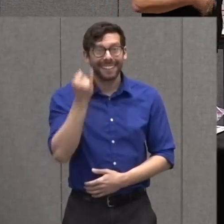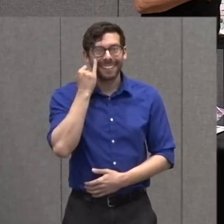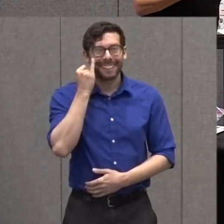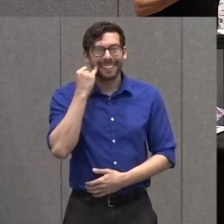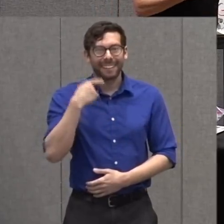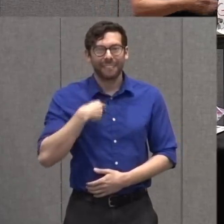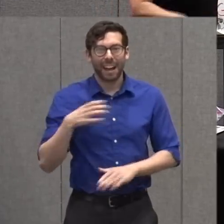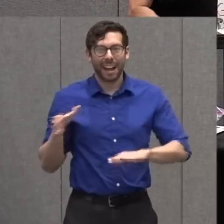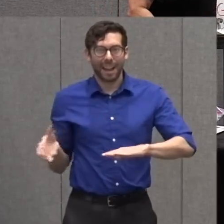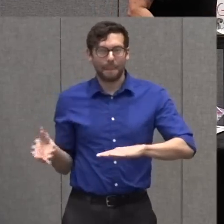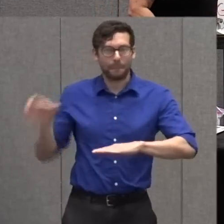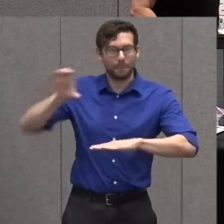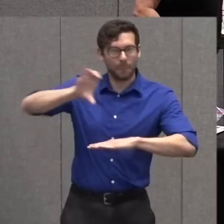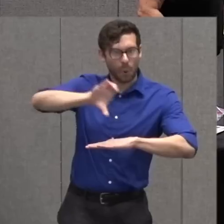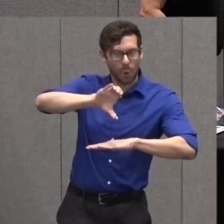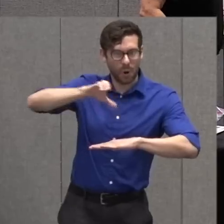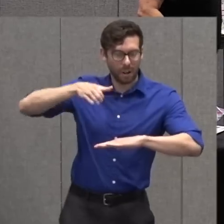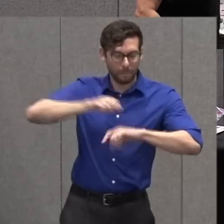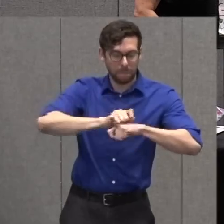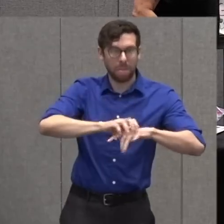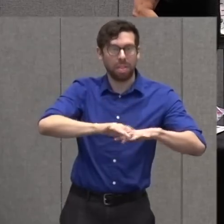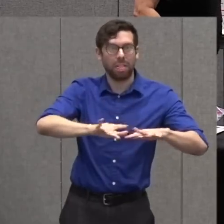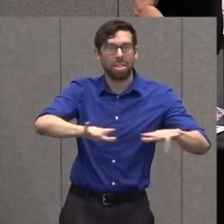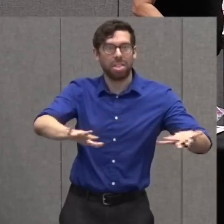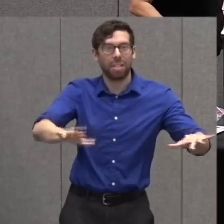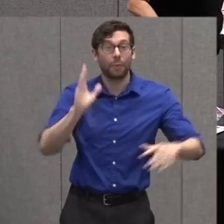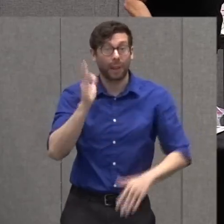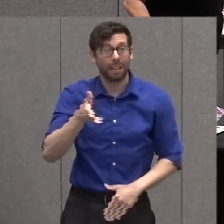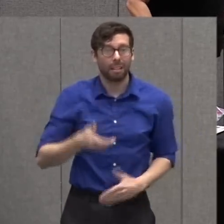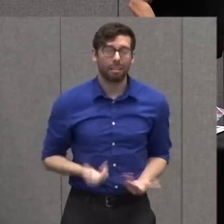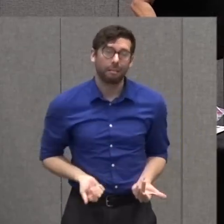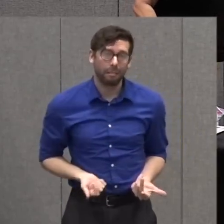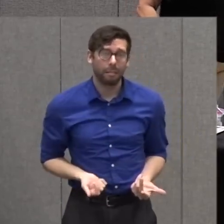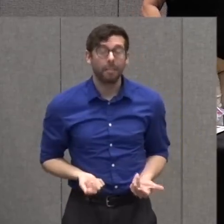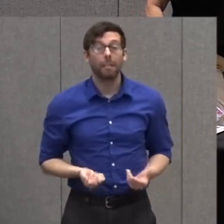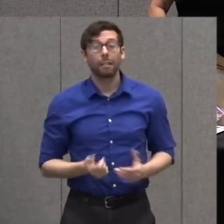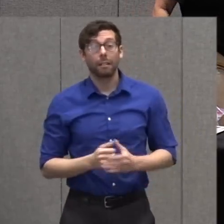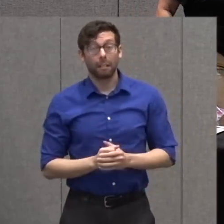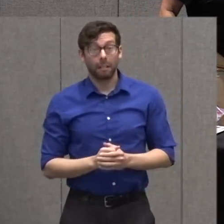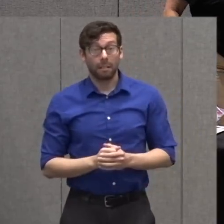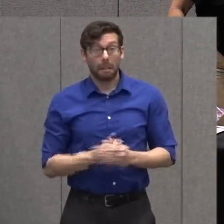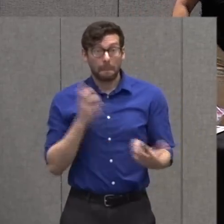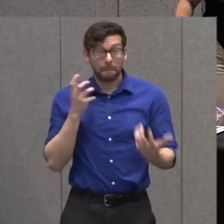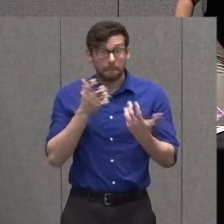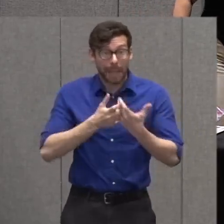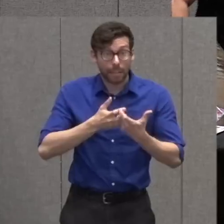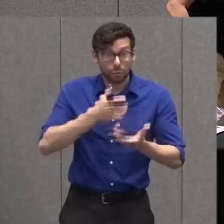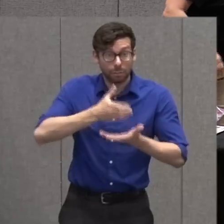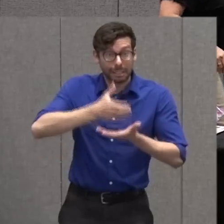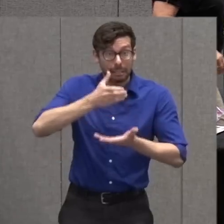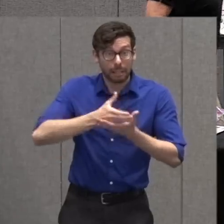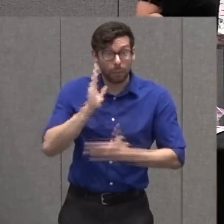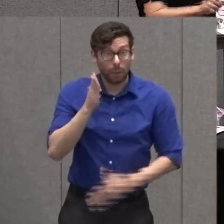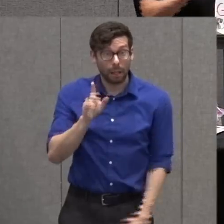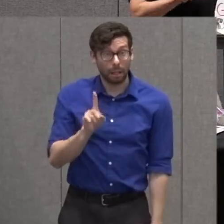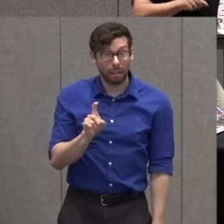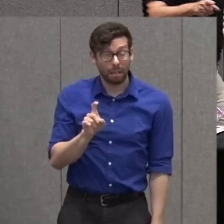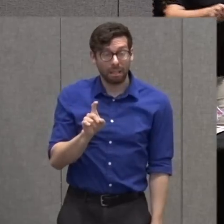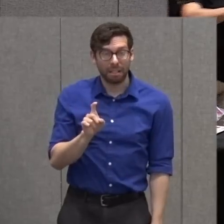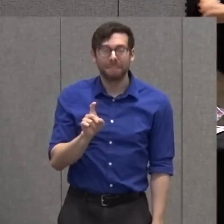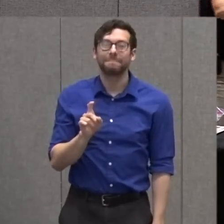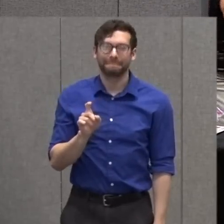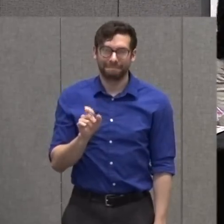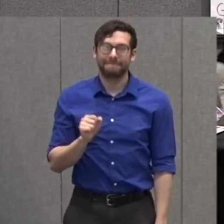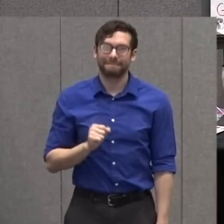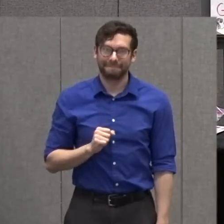on the table, it wouldn't hold its space. Does it take the place of its container? Yes. It does. It